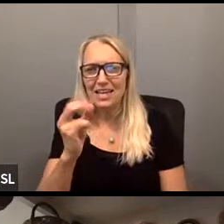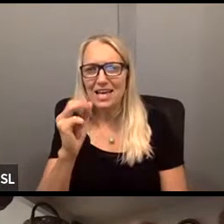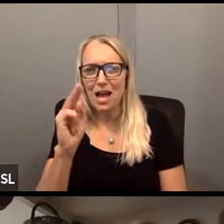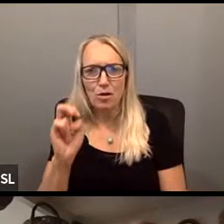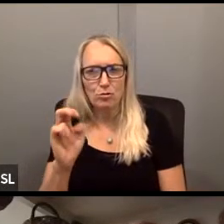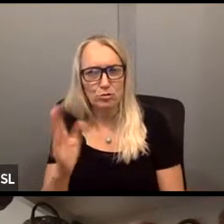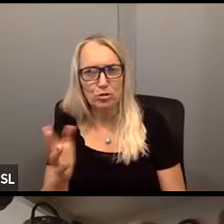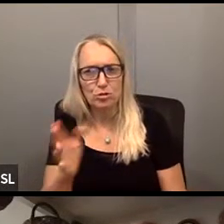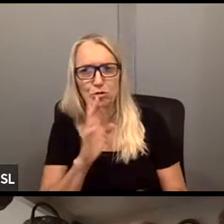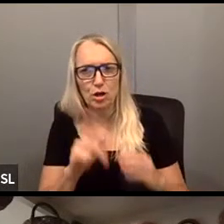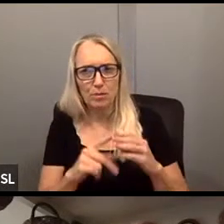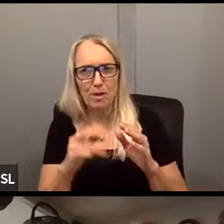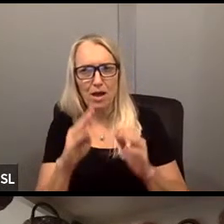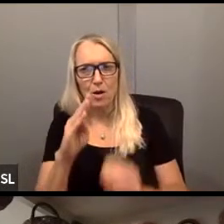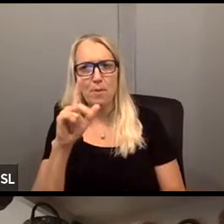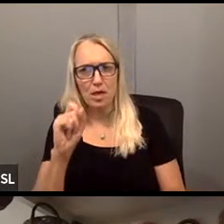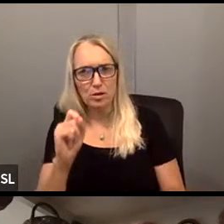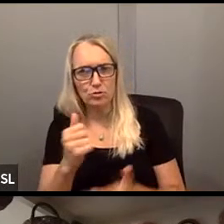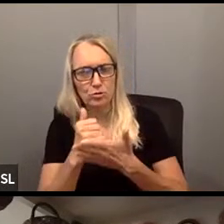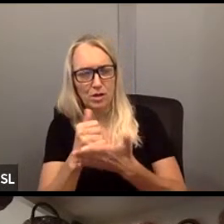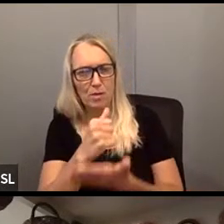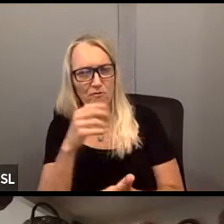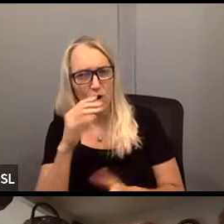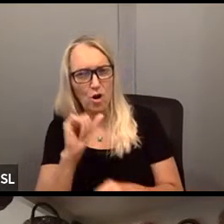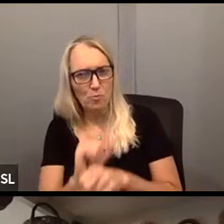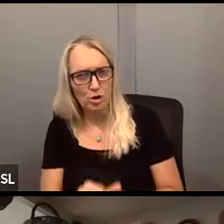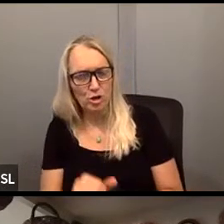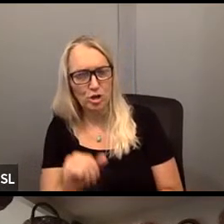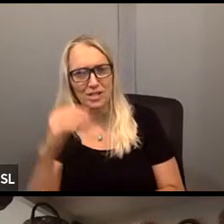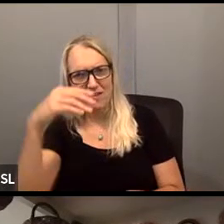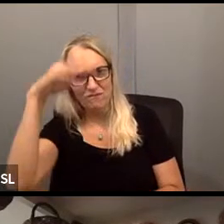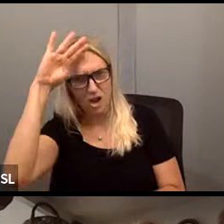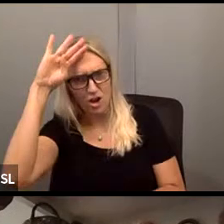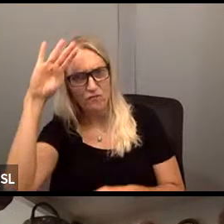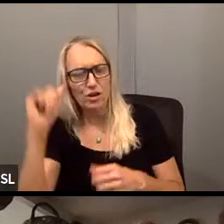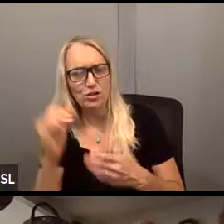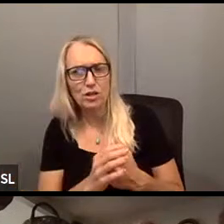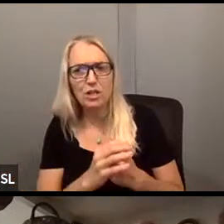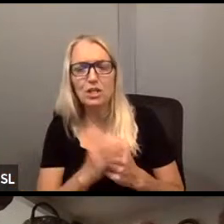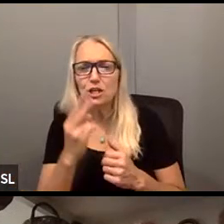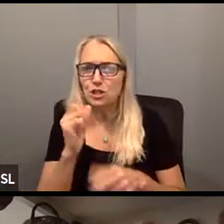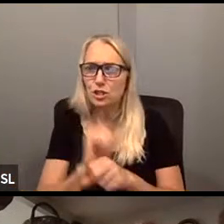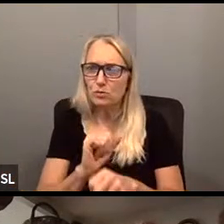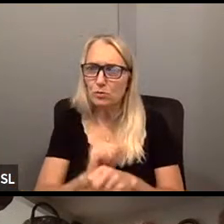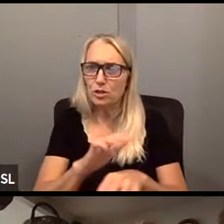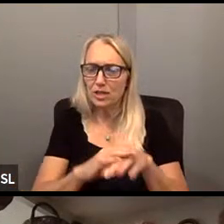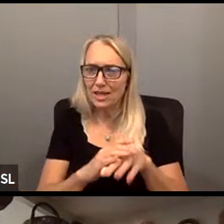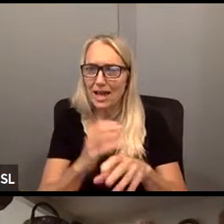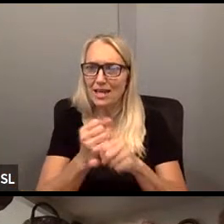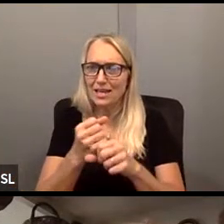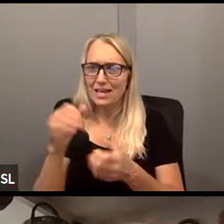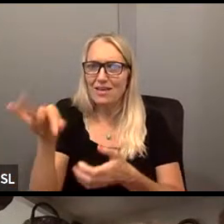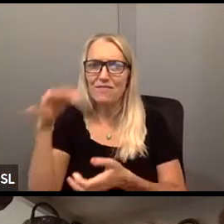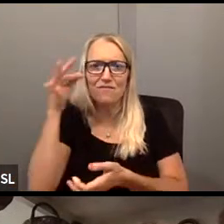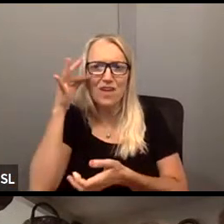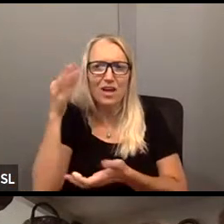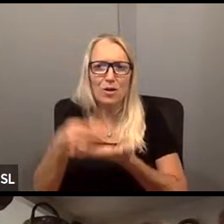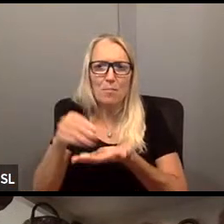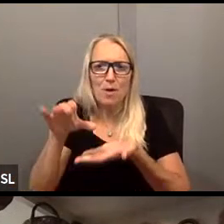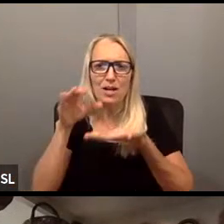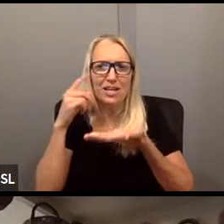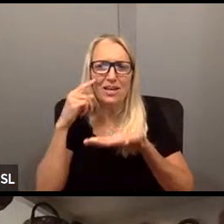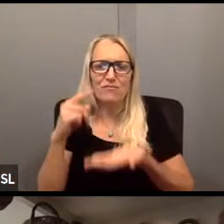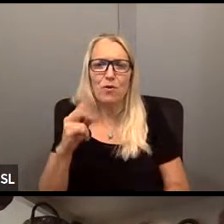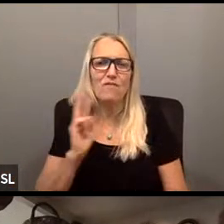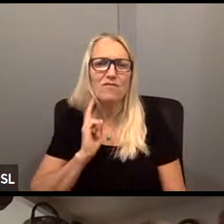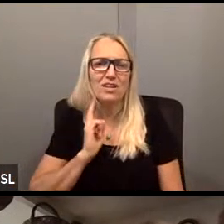and legislation to help our farm workers and firefighters. She's currently working on getting federal aid for the recent fire victims of the